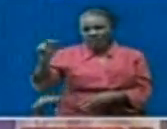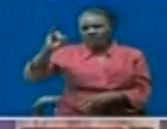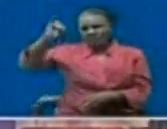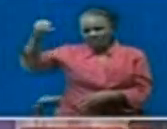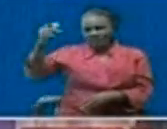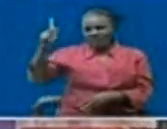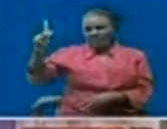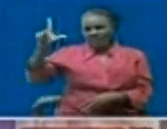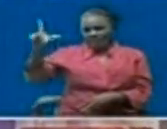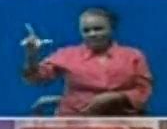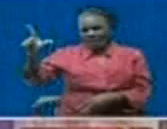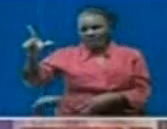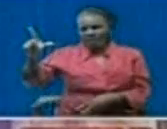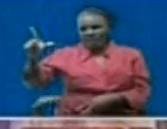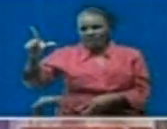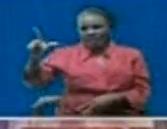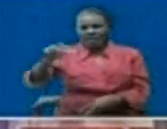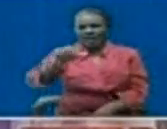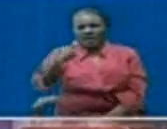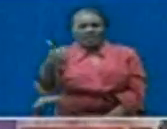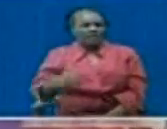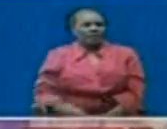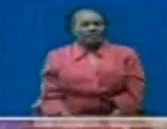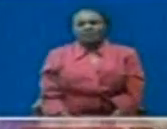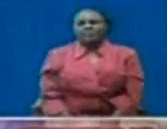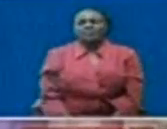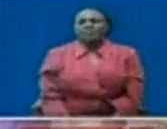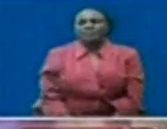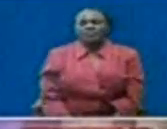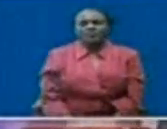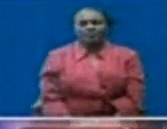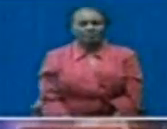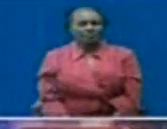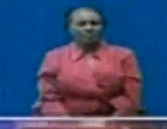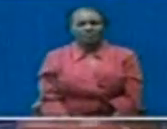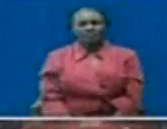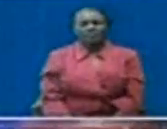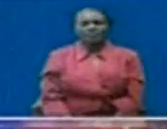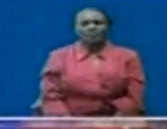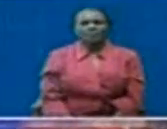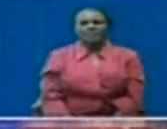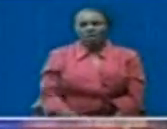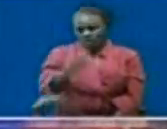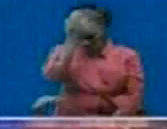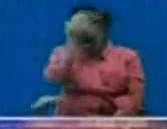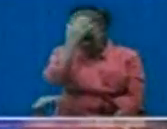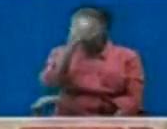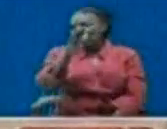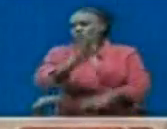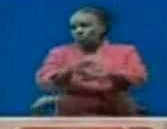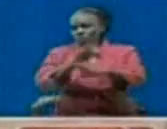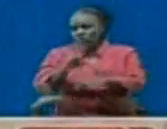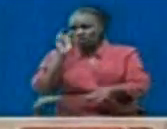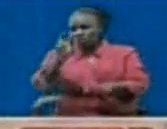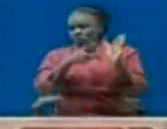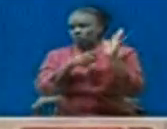JKL. And my man Gwada is still on analog, so we'll get to that another time. Mwishimiwa, good to see you on the show, man.